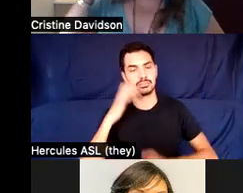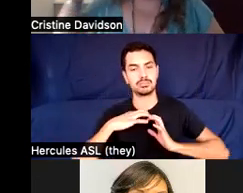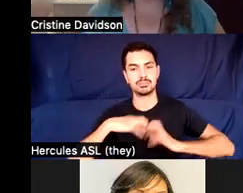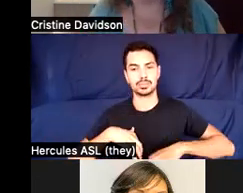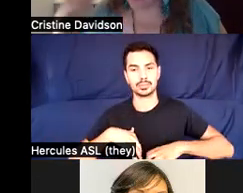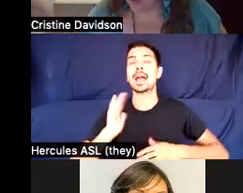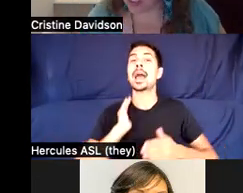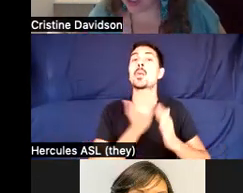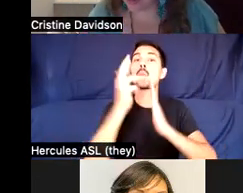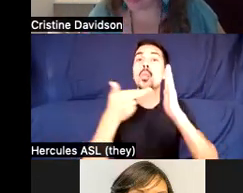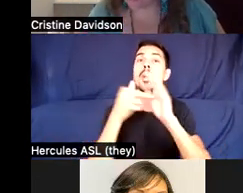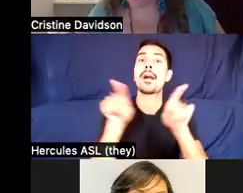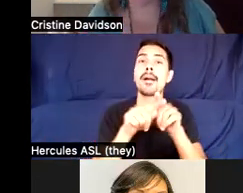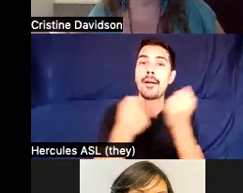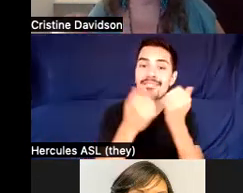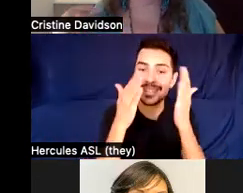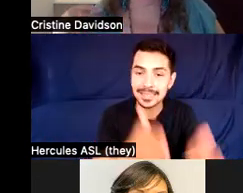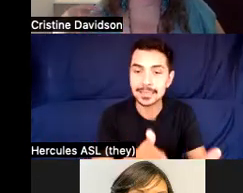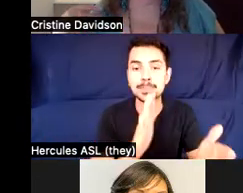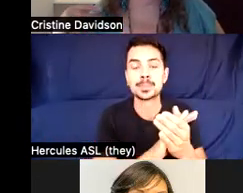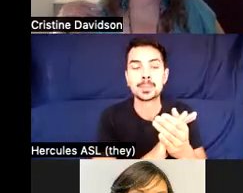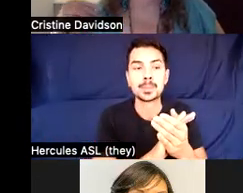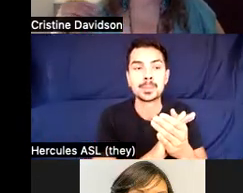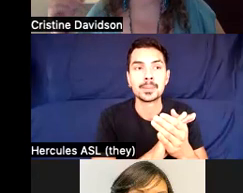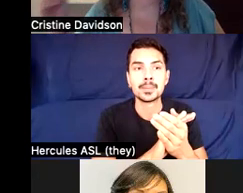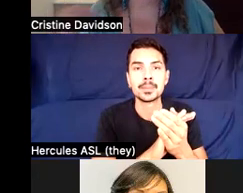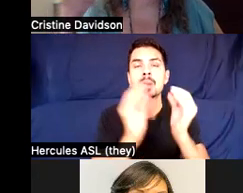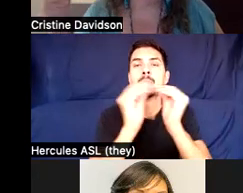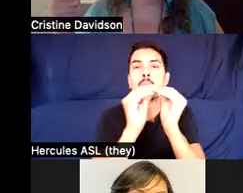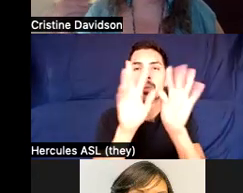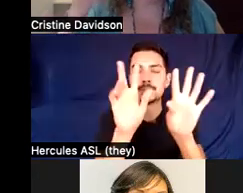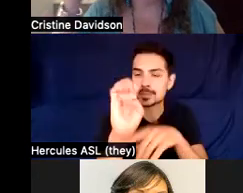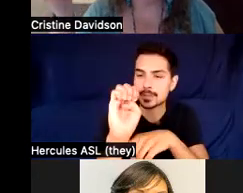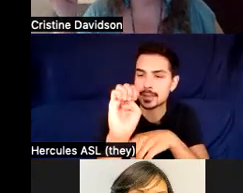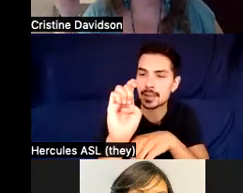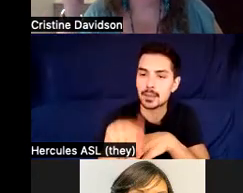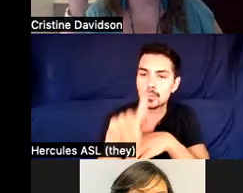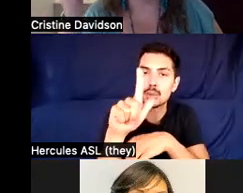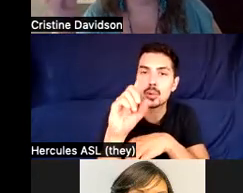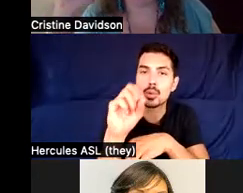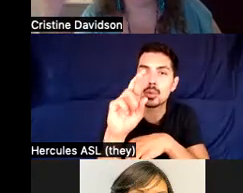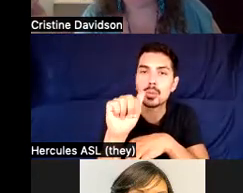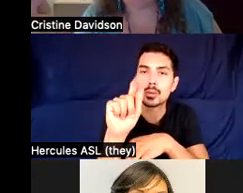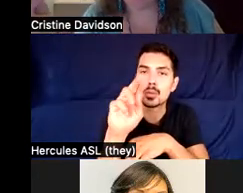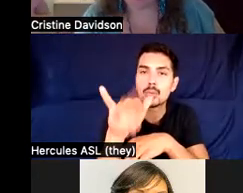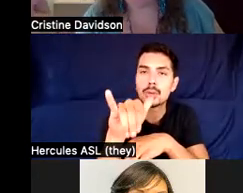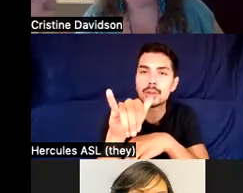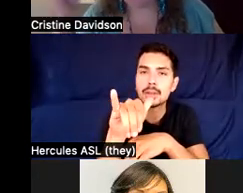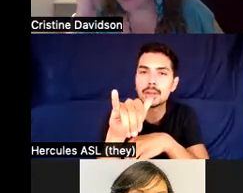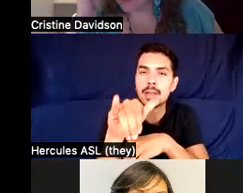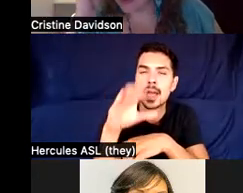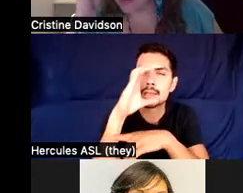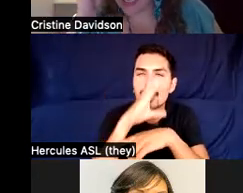those exploratory questions to kind of get at, well, what are the barriers for me to kind of navigate through